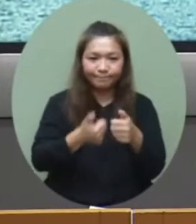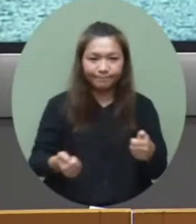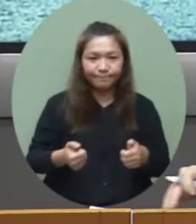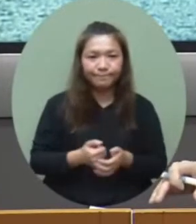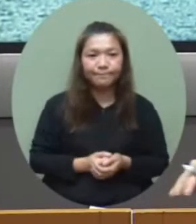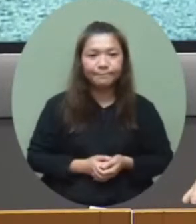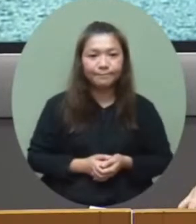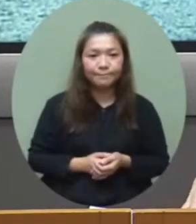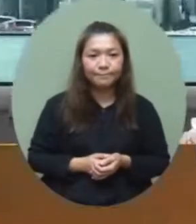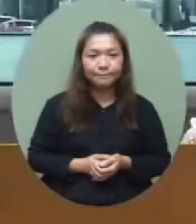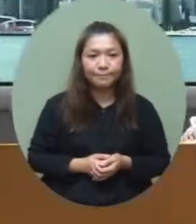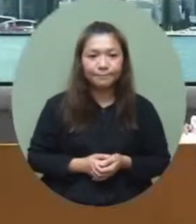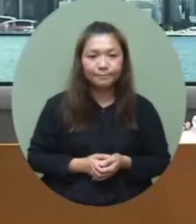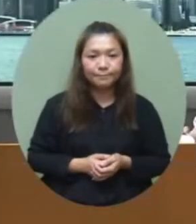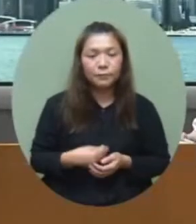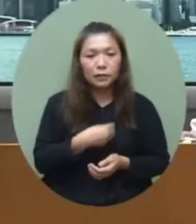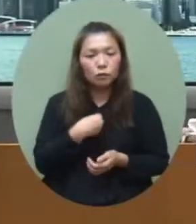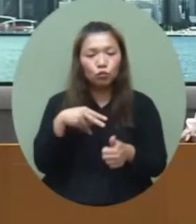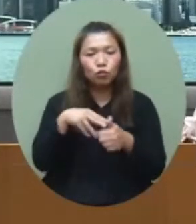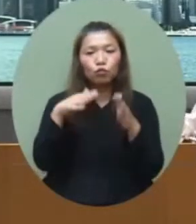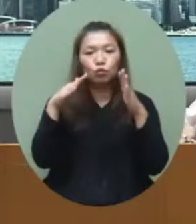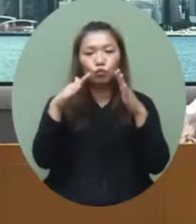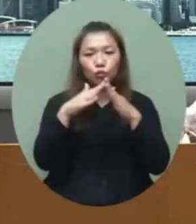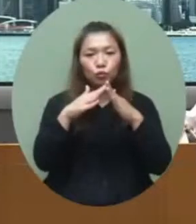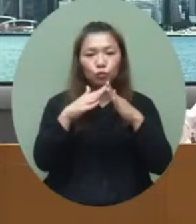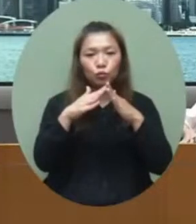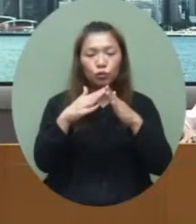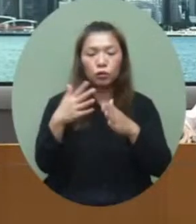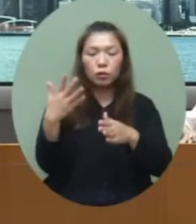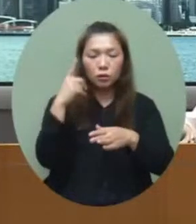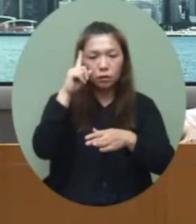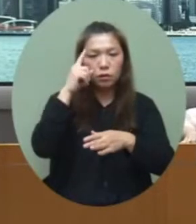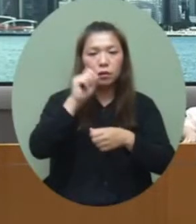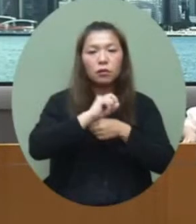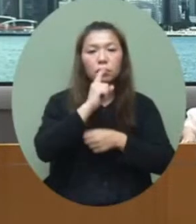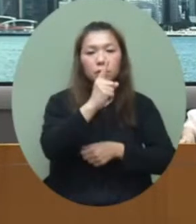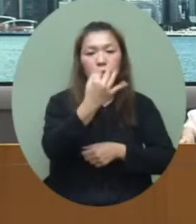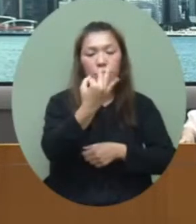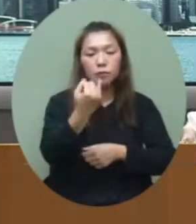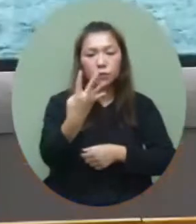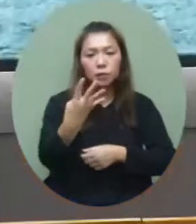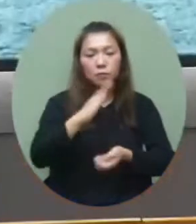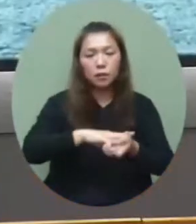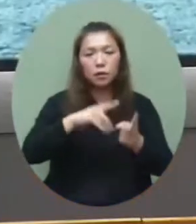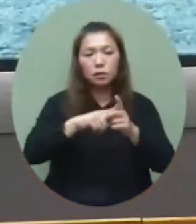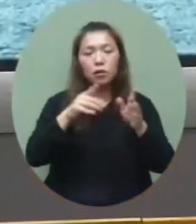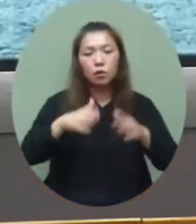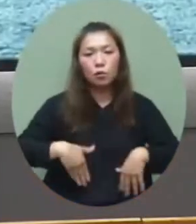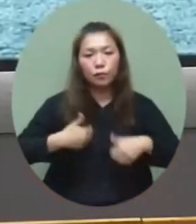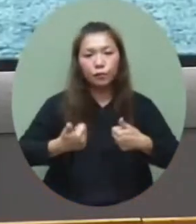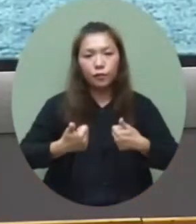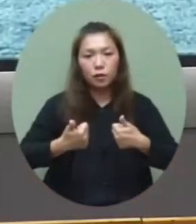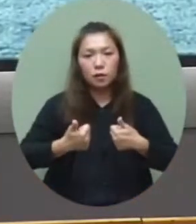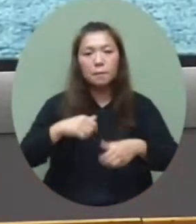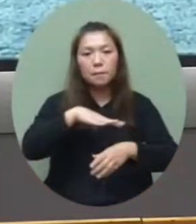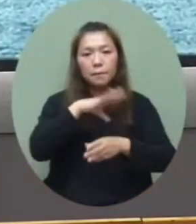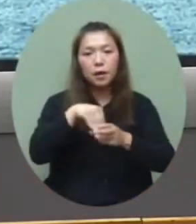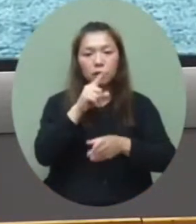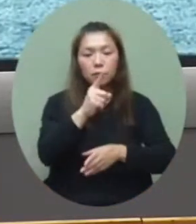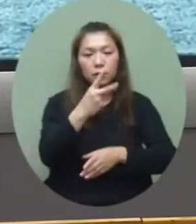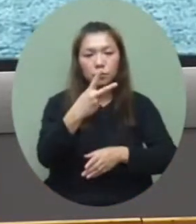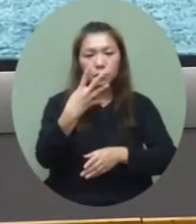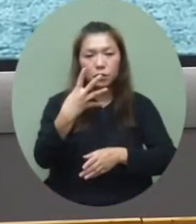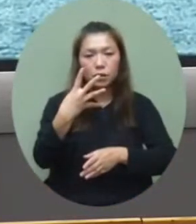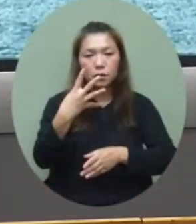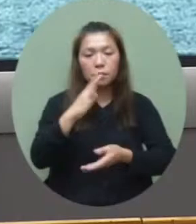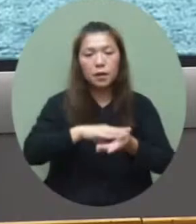any discomfort, you should get tested as quickly as possible. Yes, from the HA, 134 patients recovered